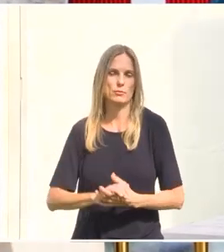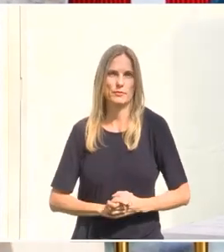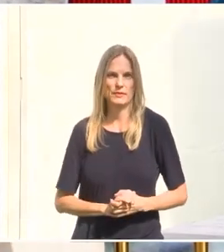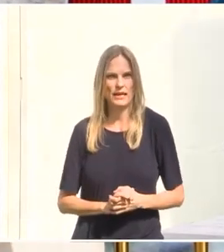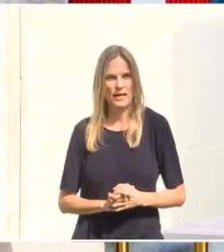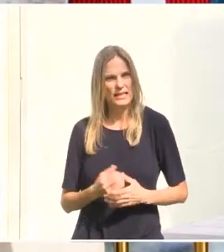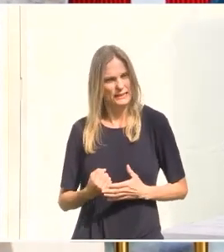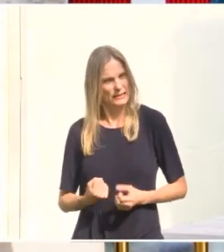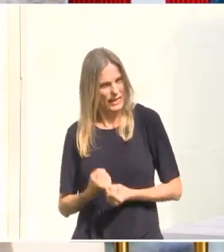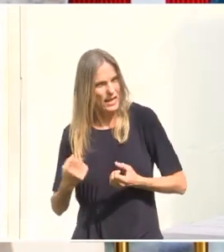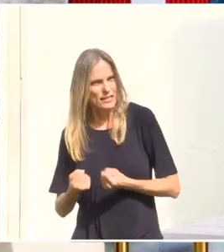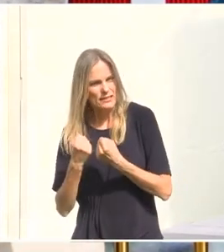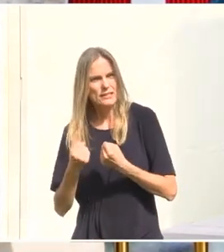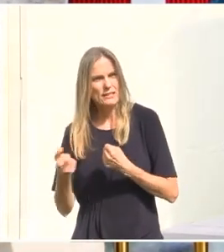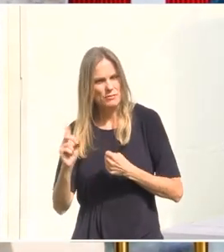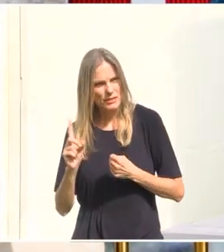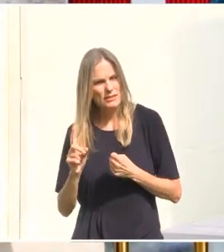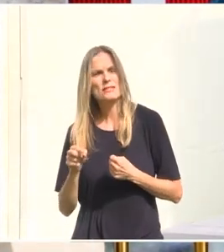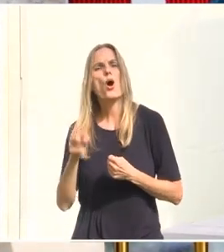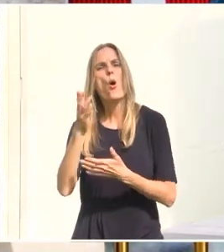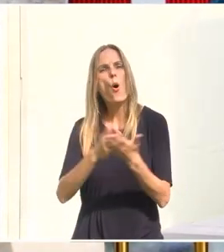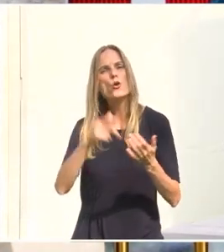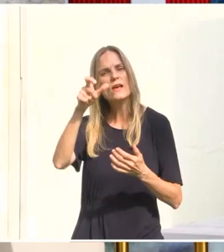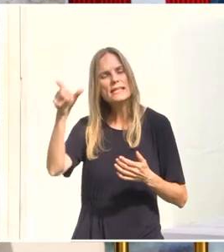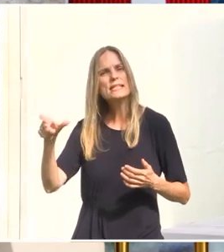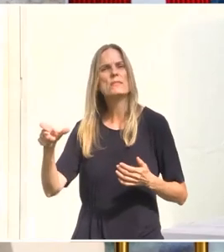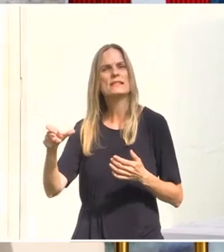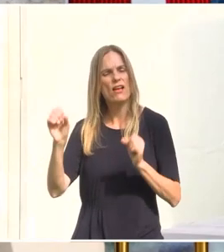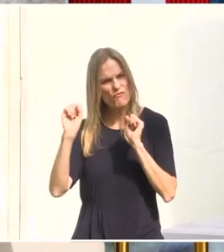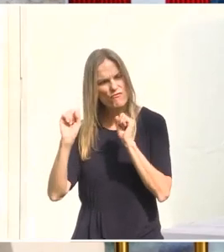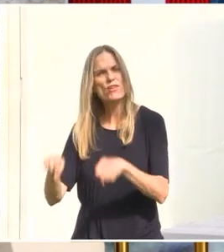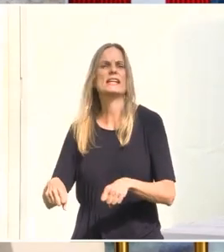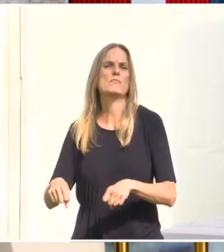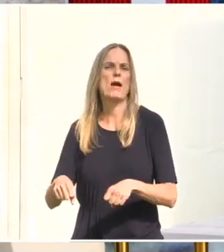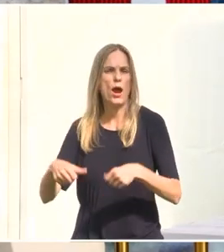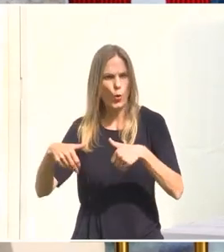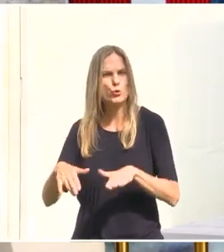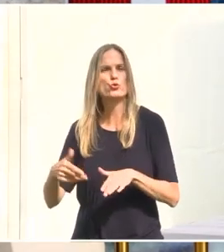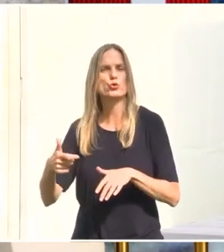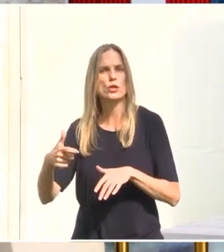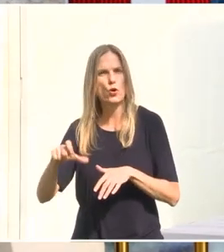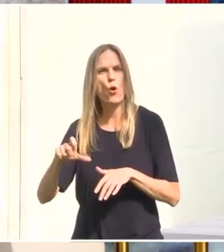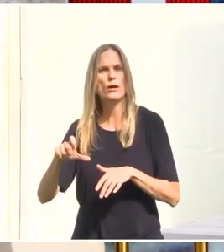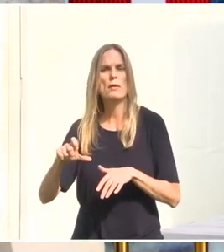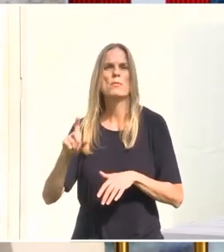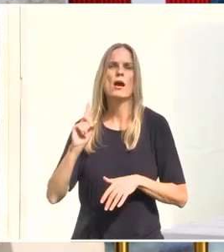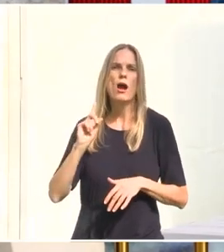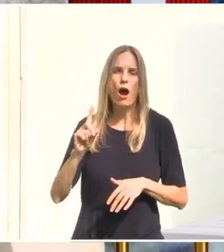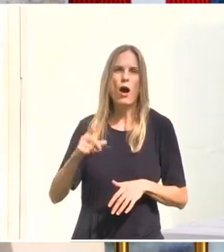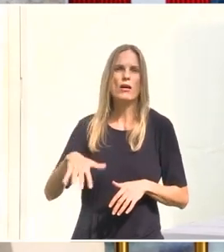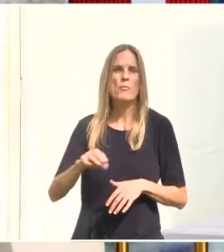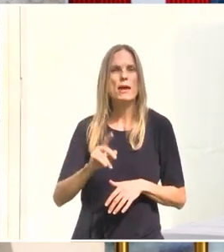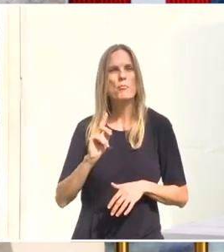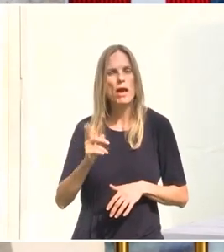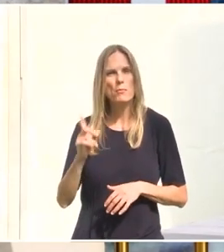is some individuals have more capacity or resources to make those decisions. So what we really should pursue is